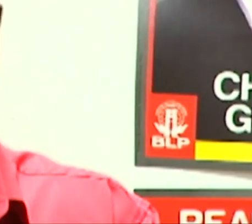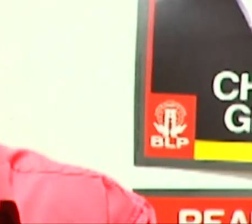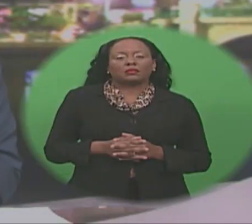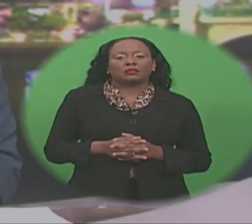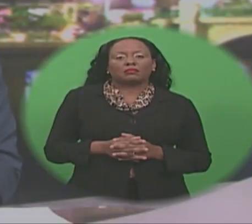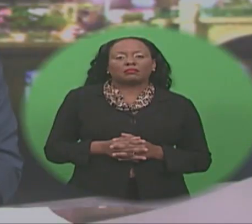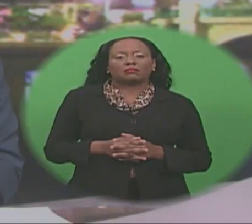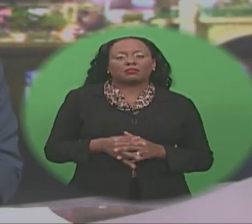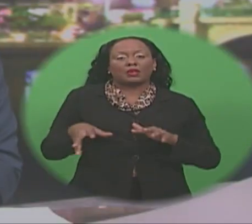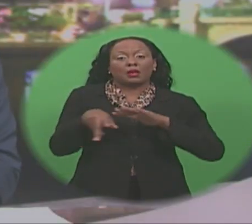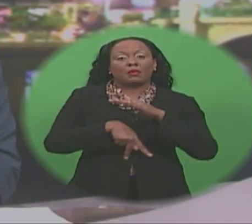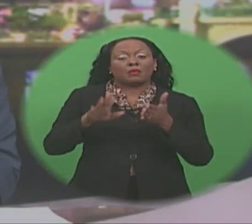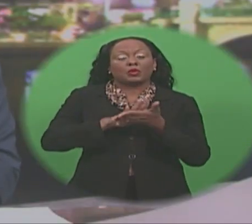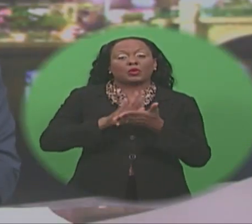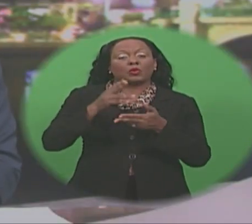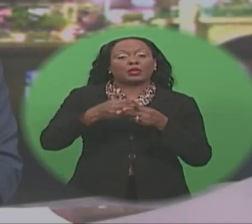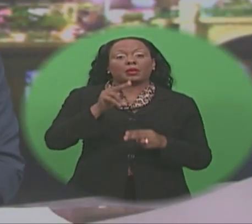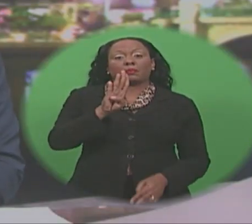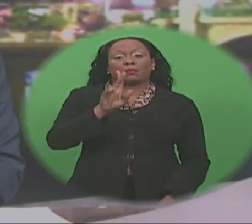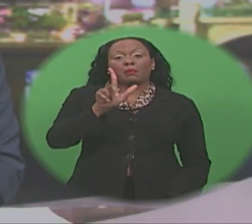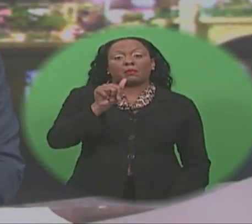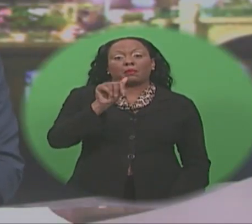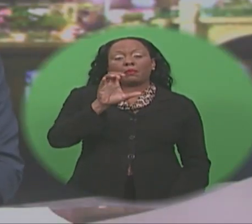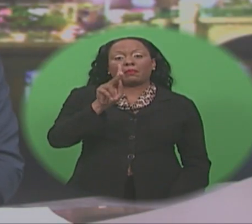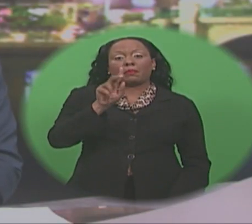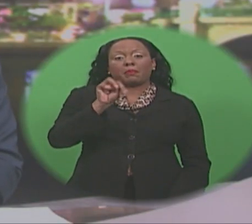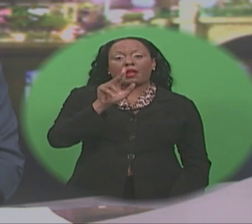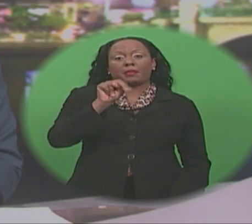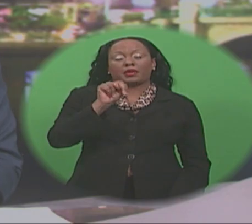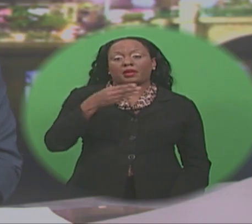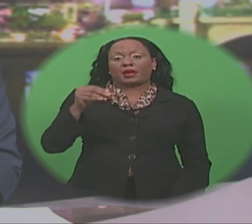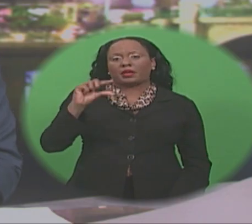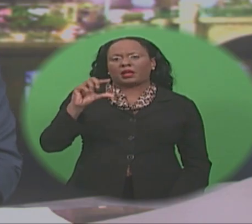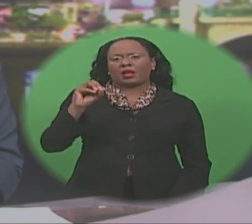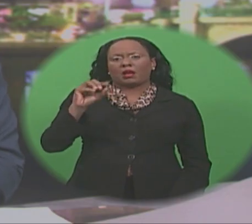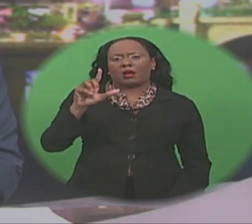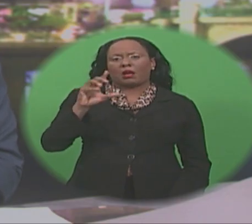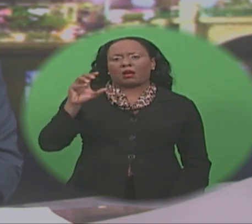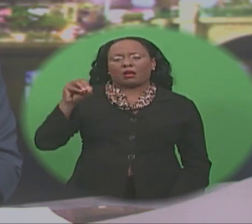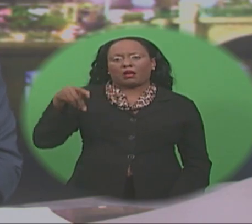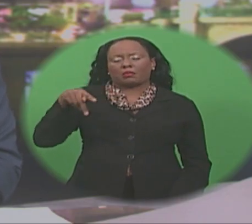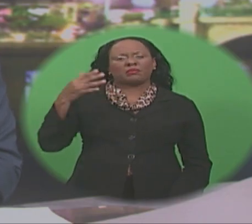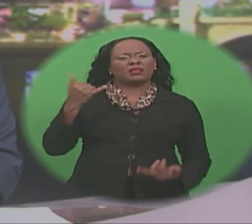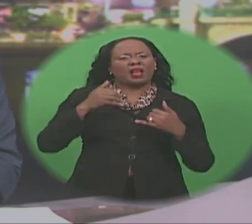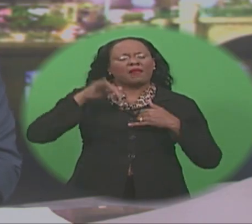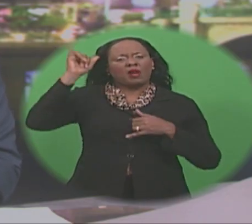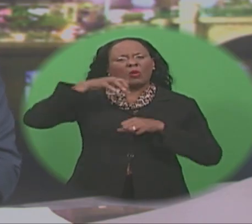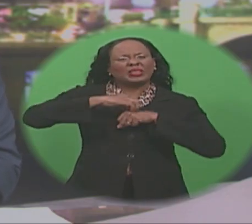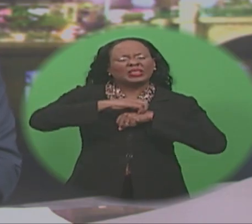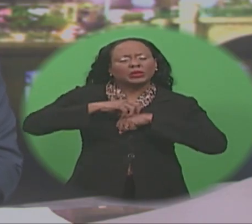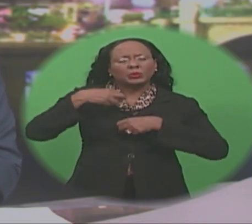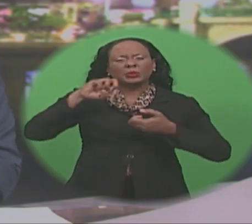first. The Blackman and Gollop Primary School continues to be plagued by cowage problems, which have resulted in the school